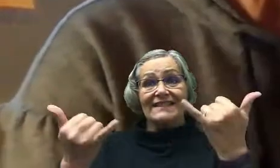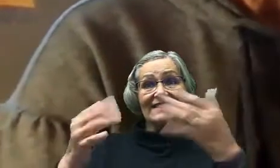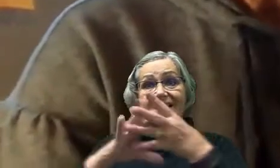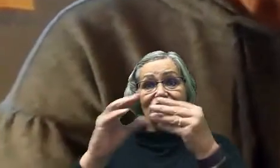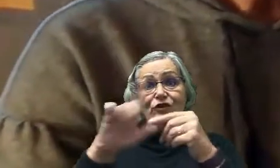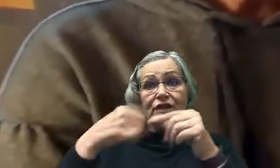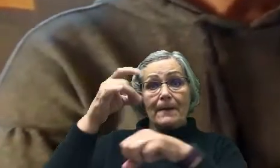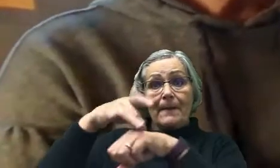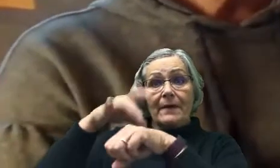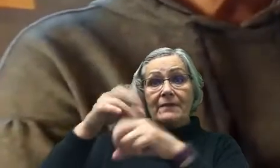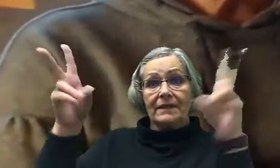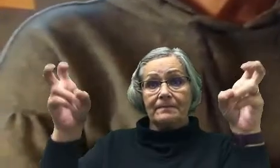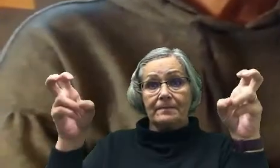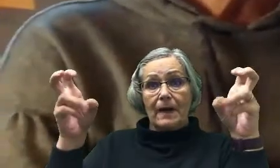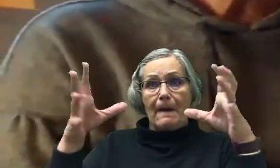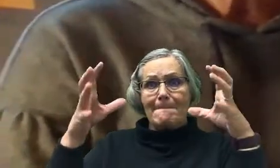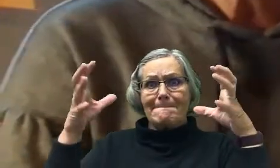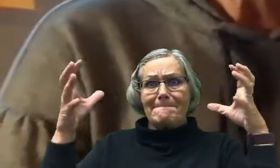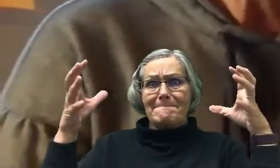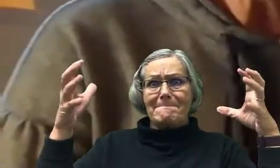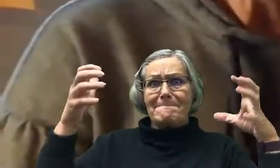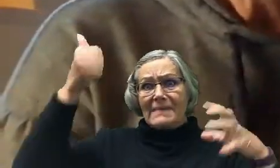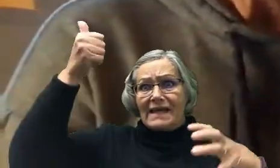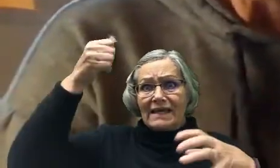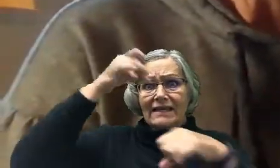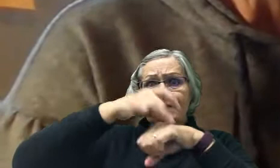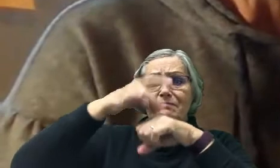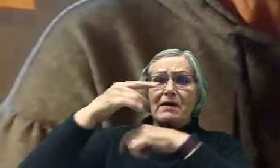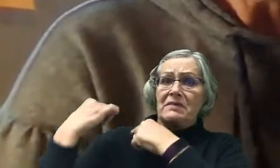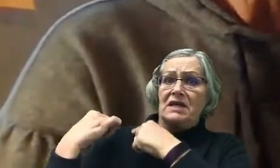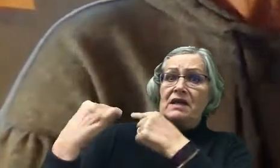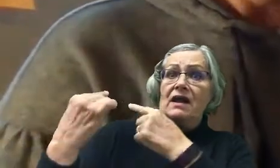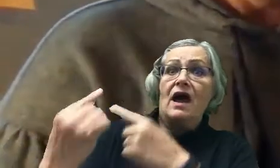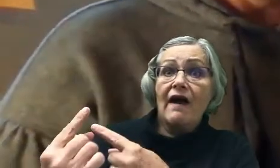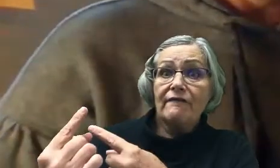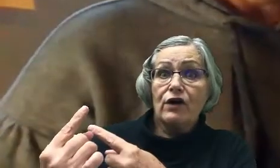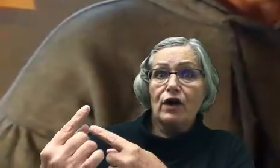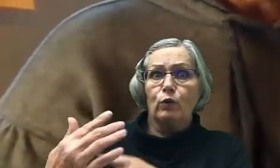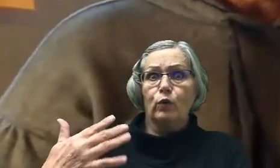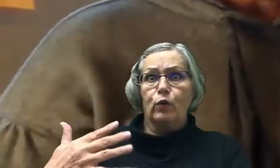Hi friends! Today's story about pumpkins is called The Biggest Pumpkin Ever.